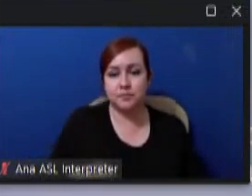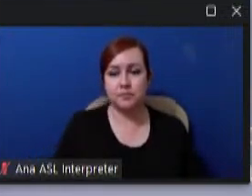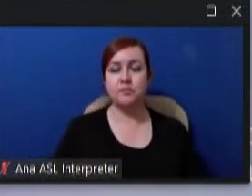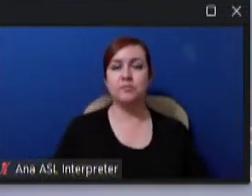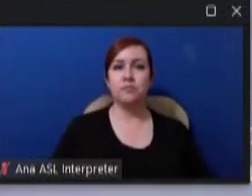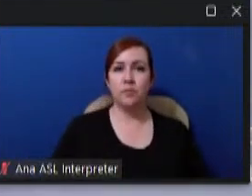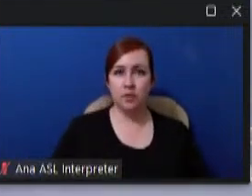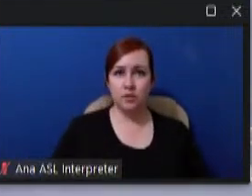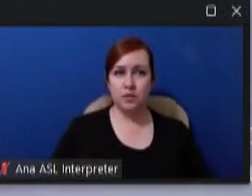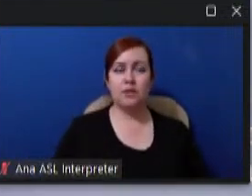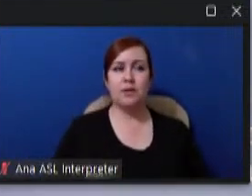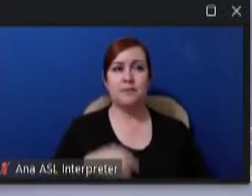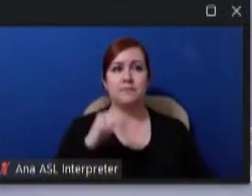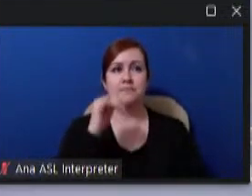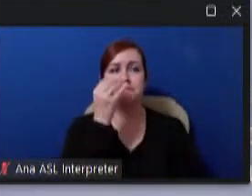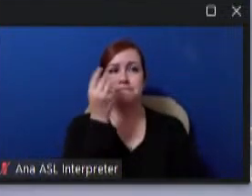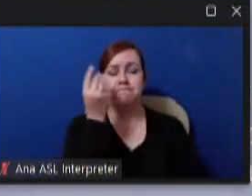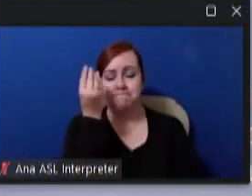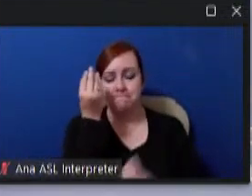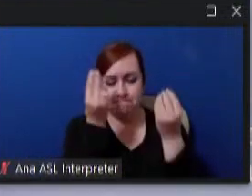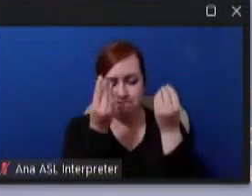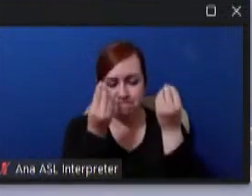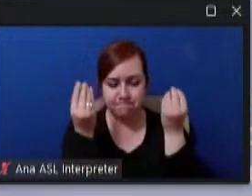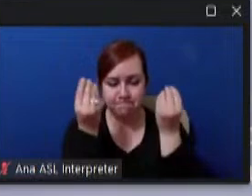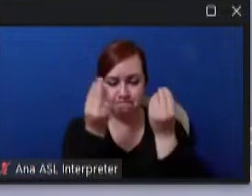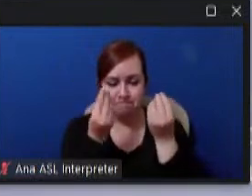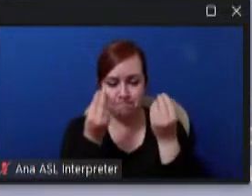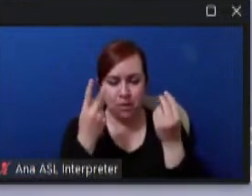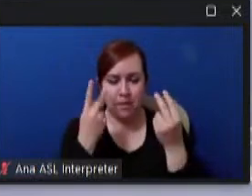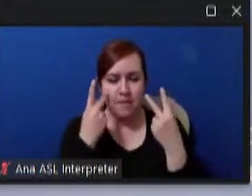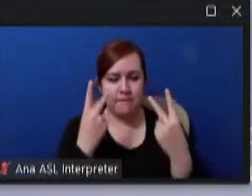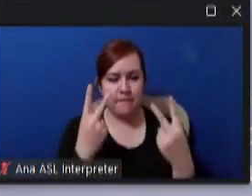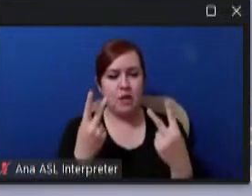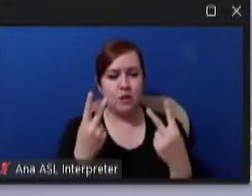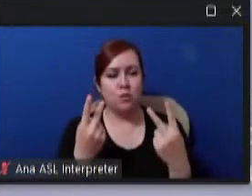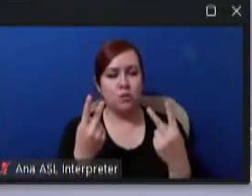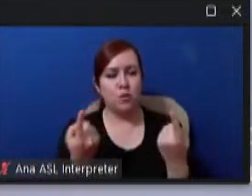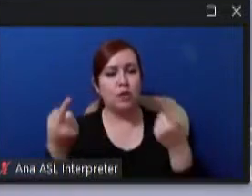pregnancies, teen and young girl pregnancies.